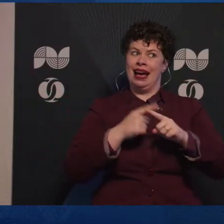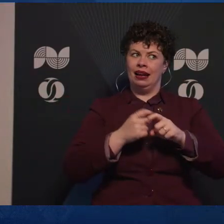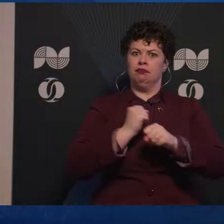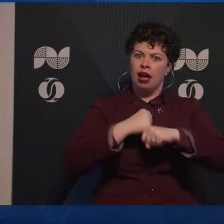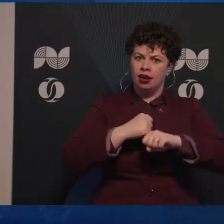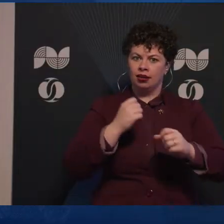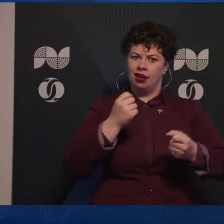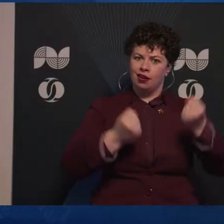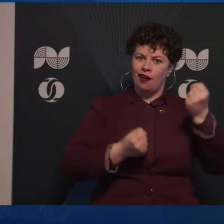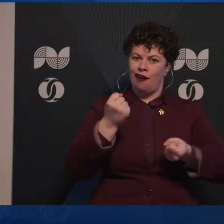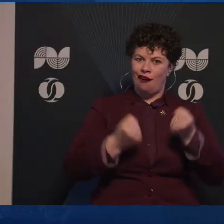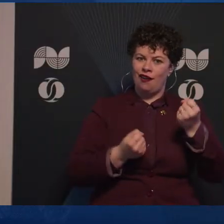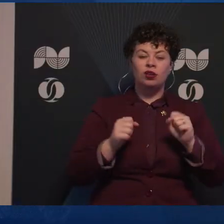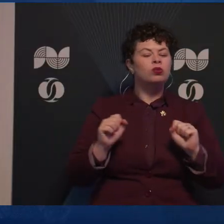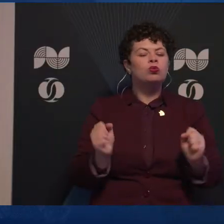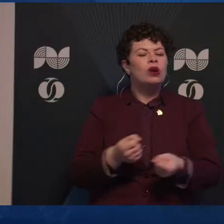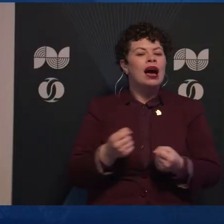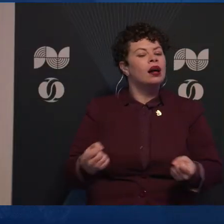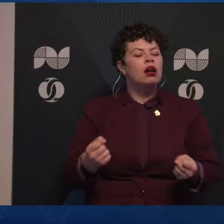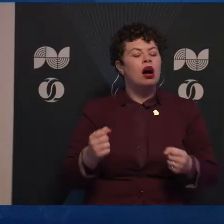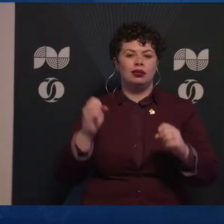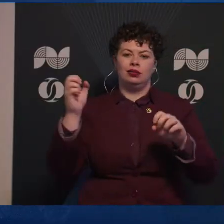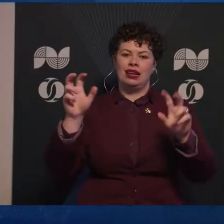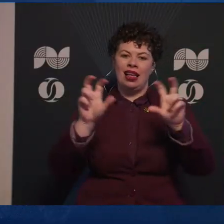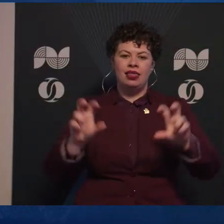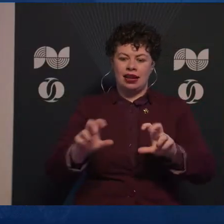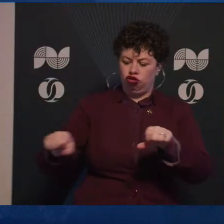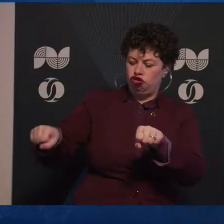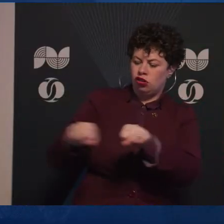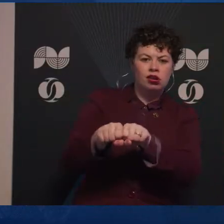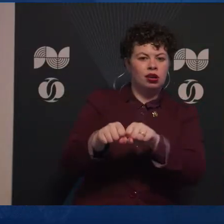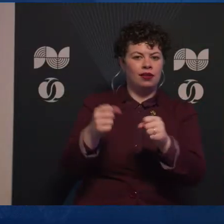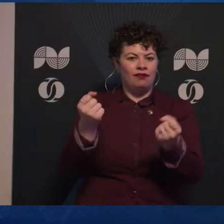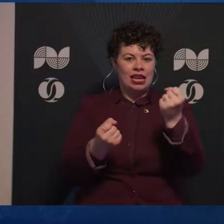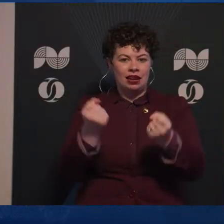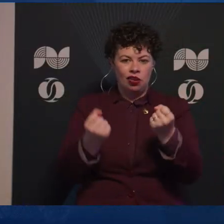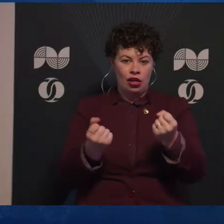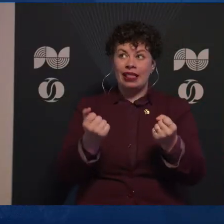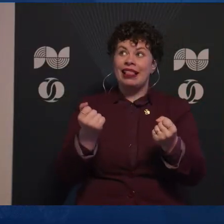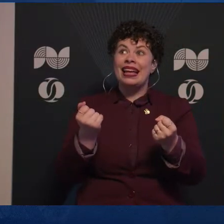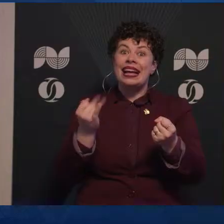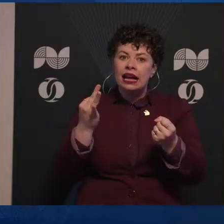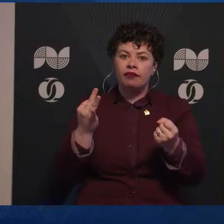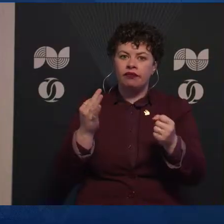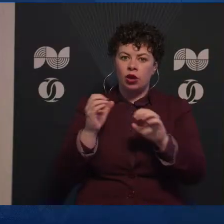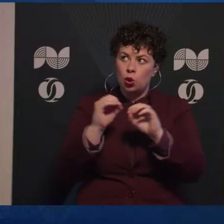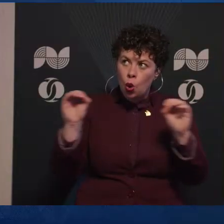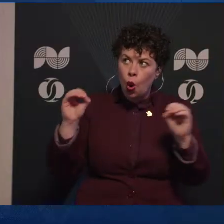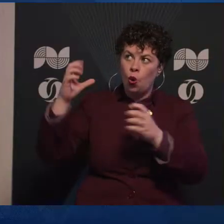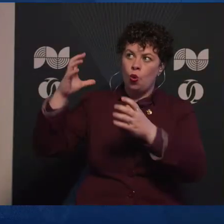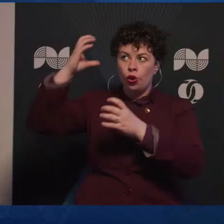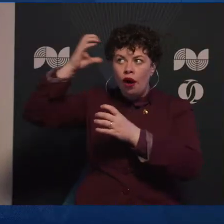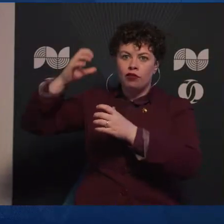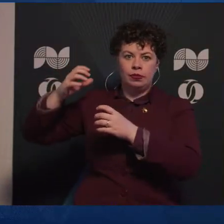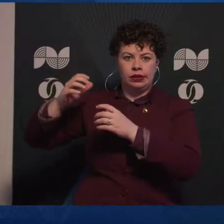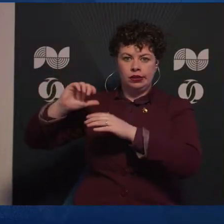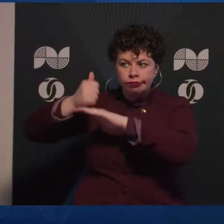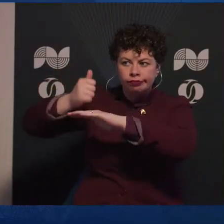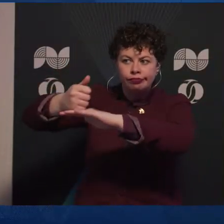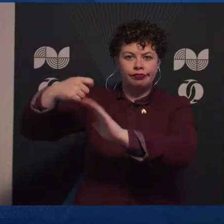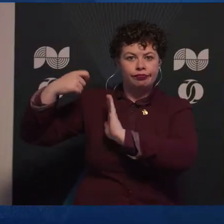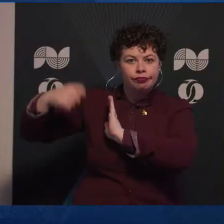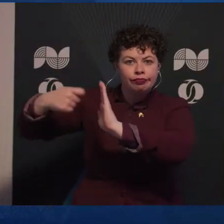successful EV industry unless you have local government, unless you have a whole series of initiatives that create, all the